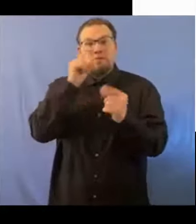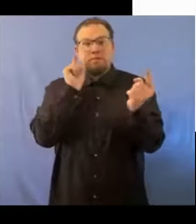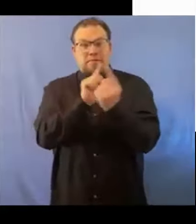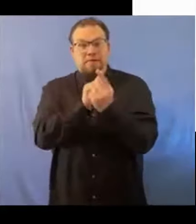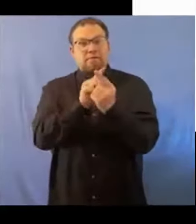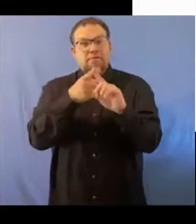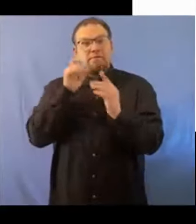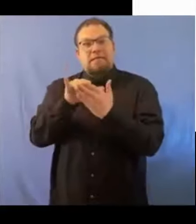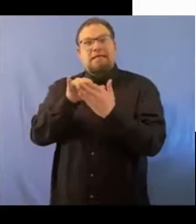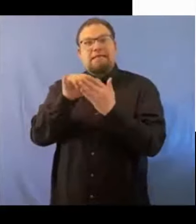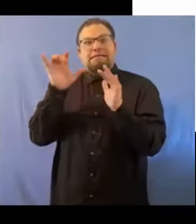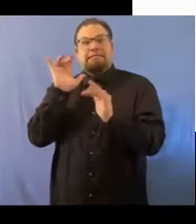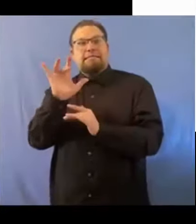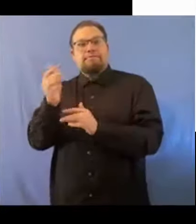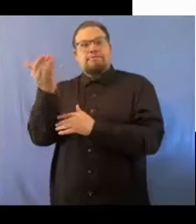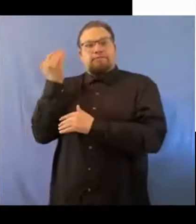before.